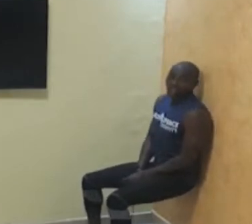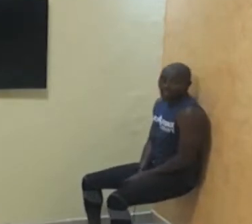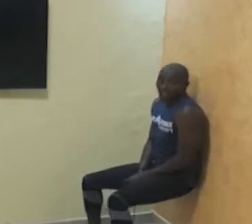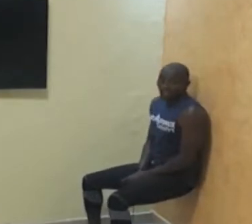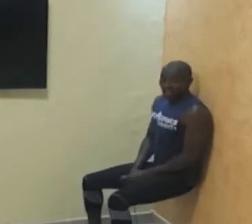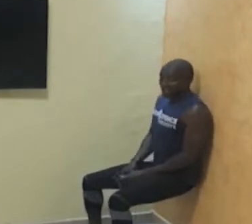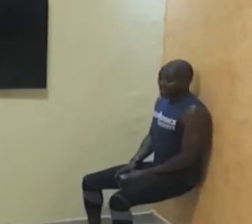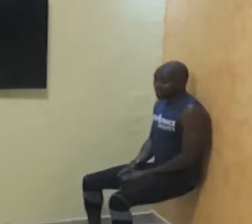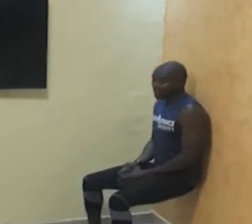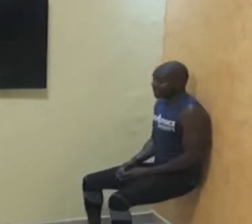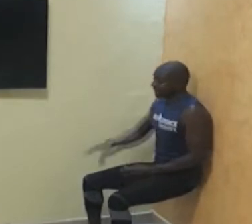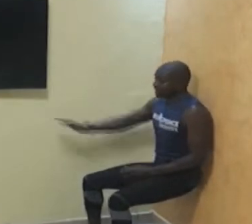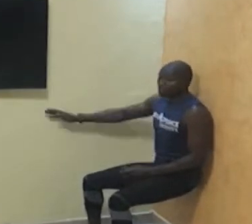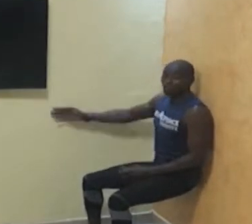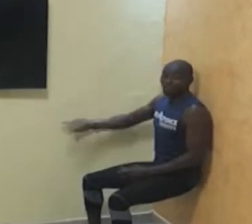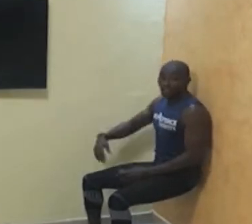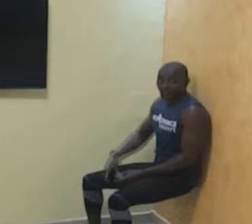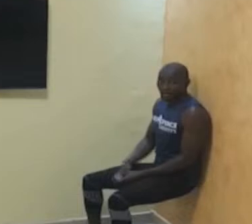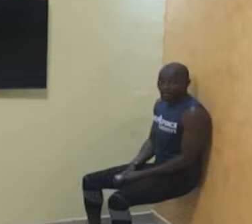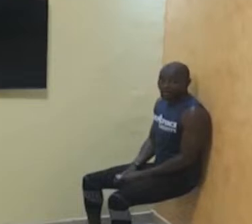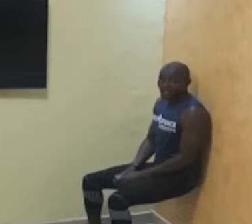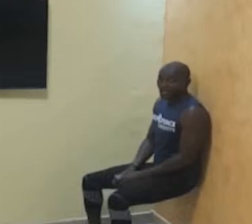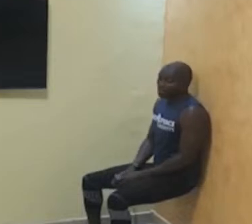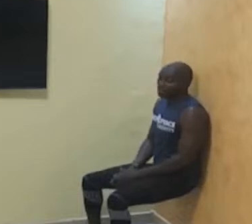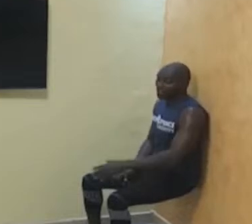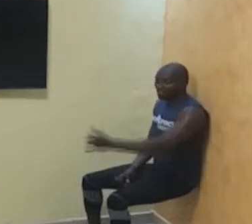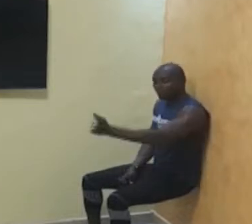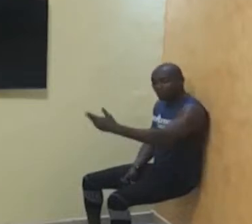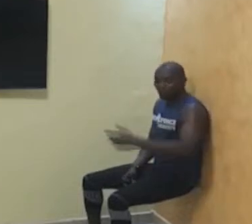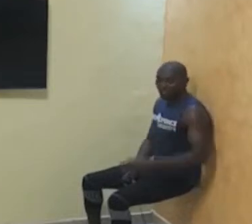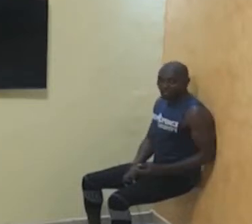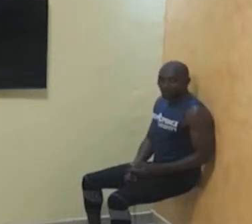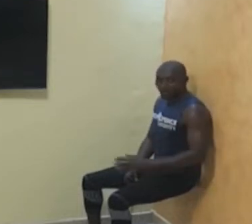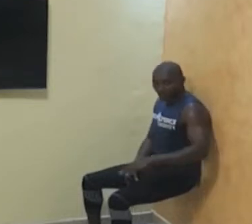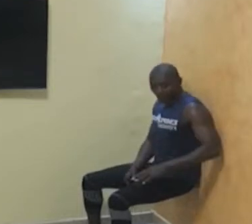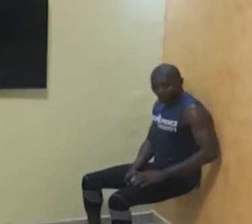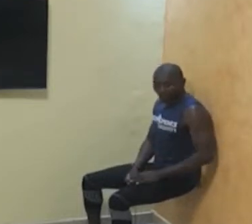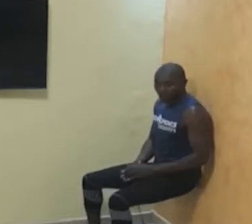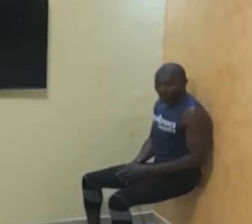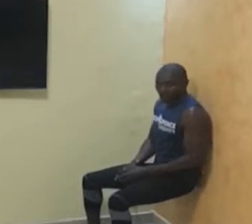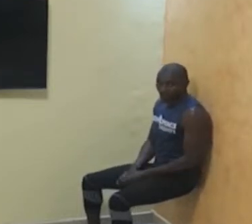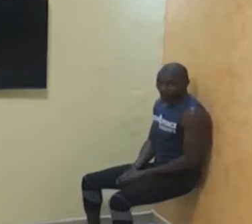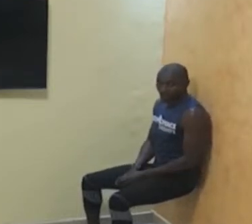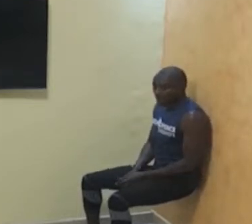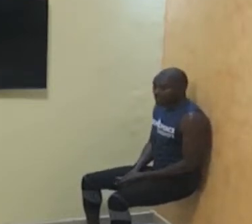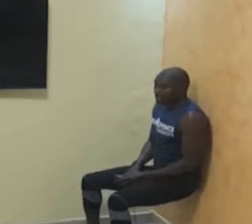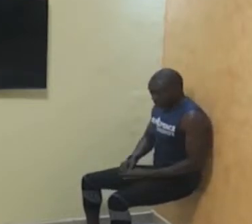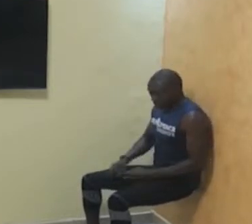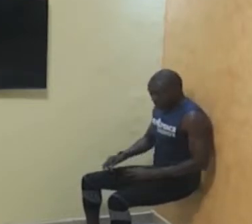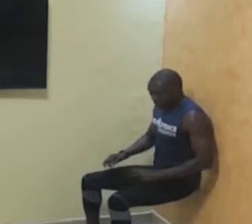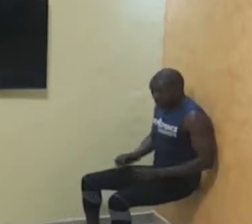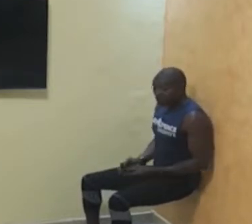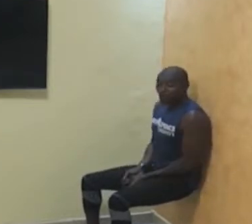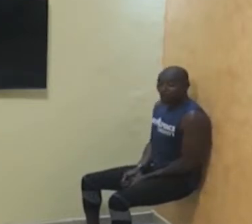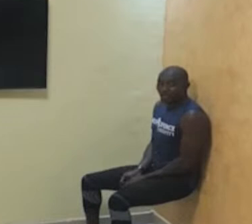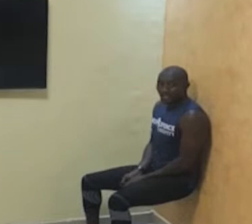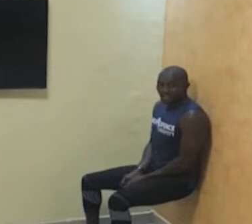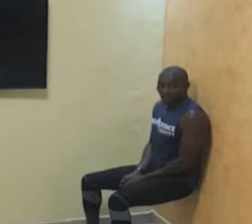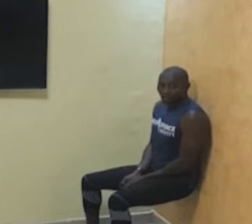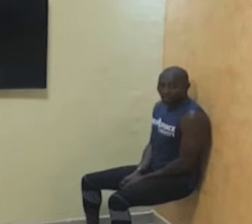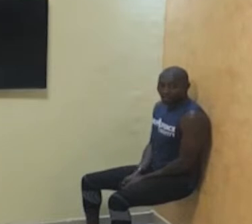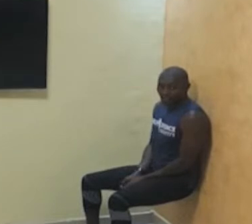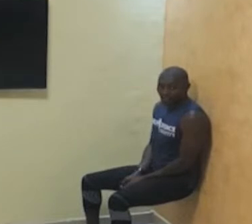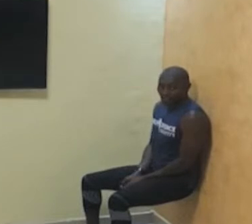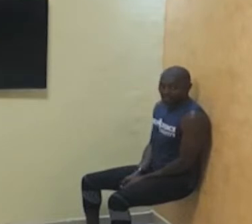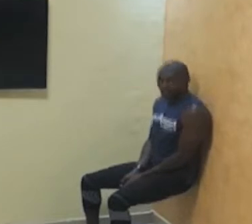wall that is accessible in your house. If there's something, there's a door that you're able to access that wall. So we're going to be holding it